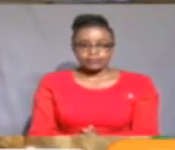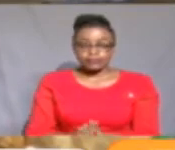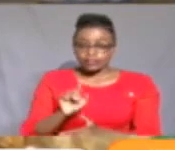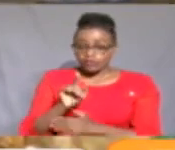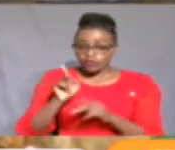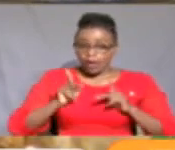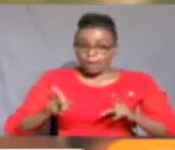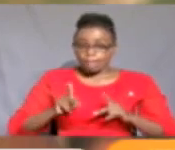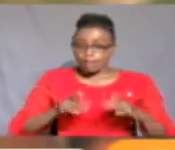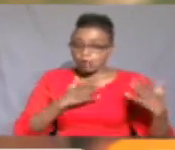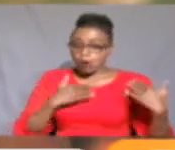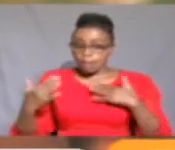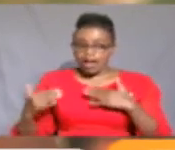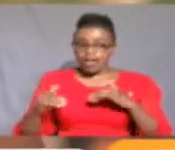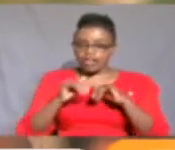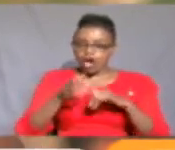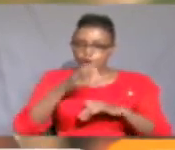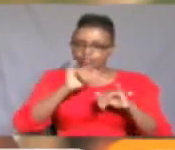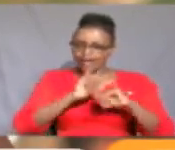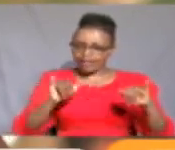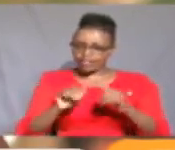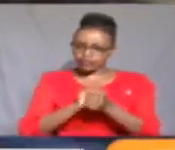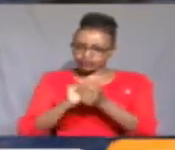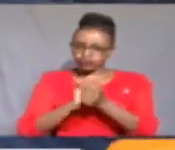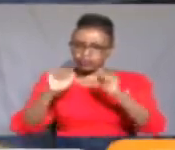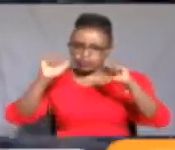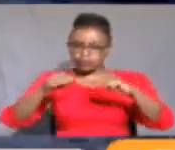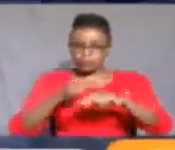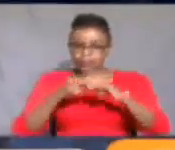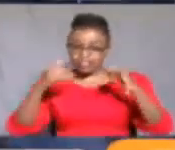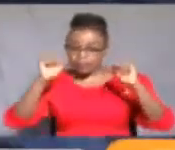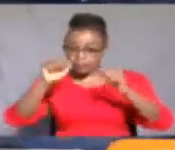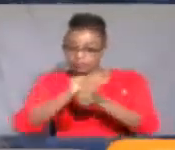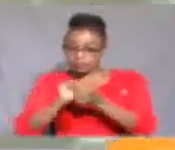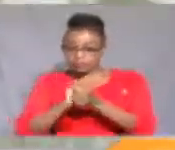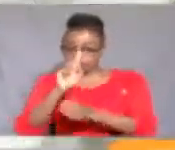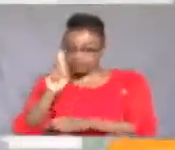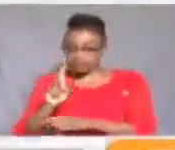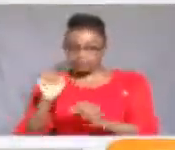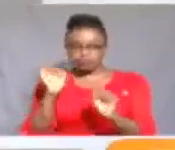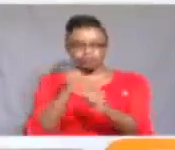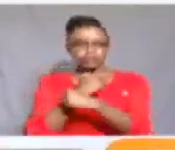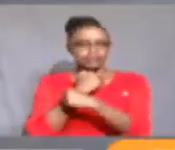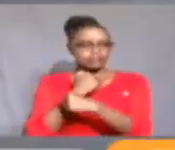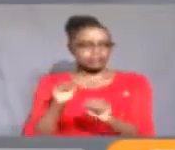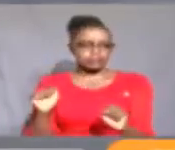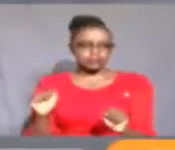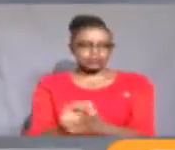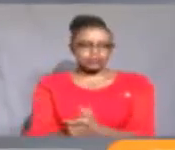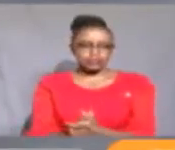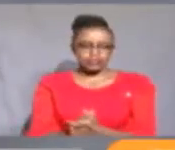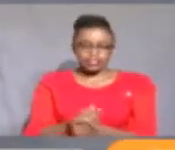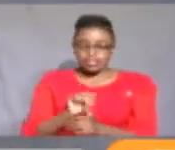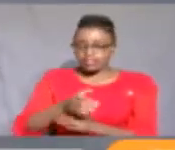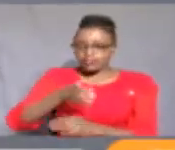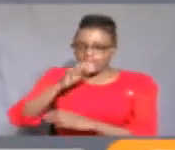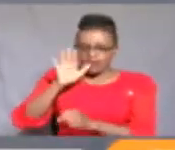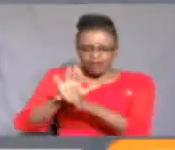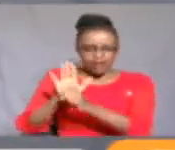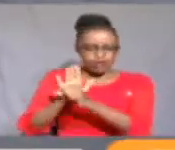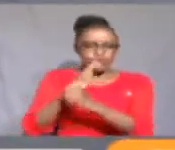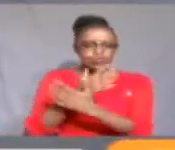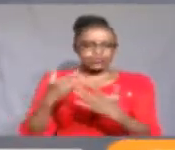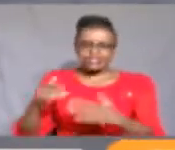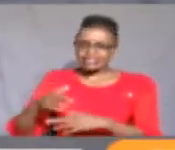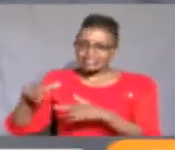Ilikuwa watu wanaoga, maji ilikuwa safi, watu wanafua. Lakini sasa hivi unaweza fua? Uwezi fua. Mtu inabeba vitu mingi sana